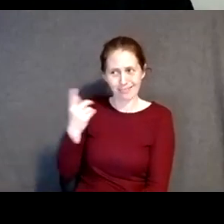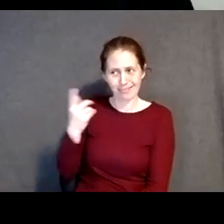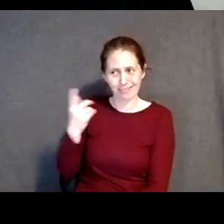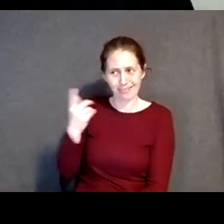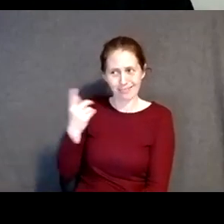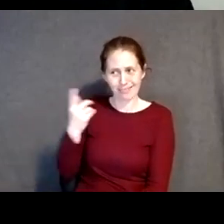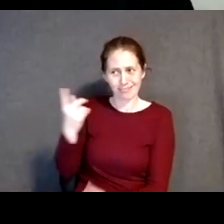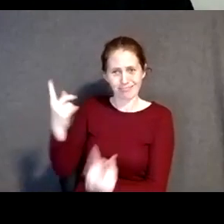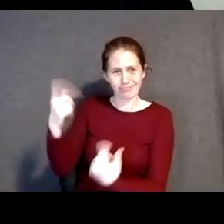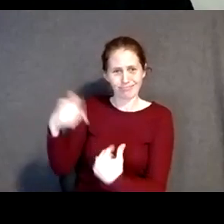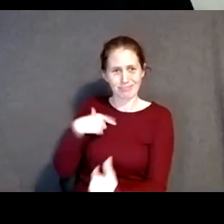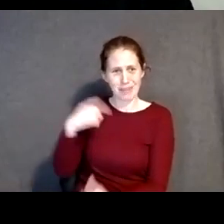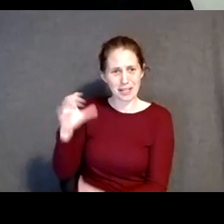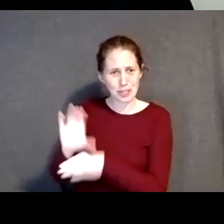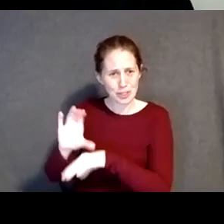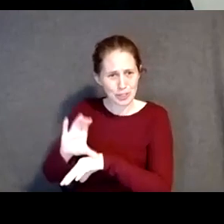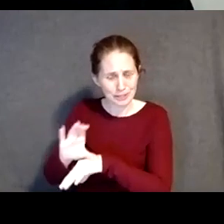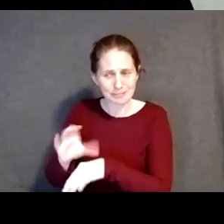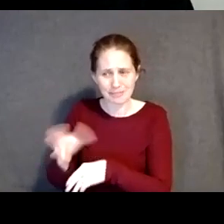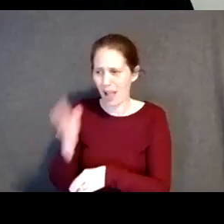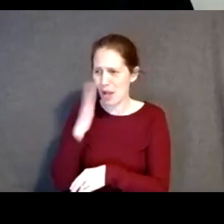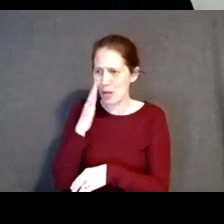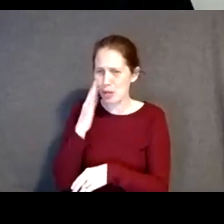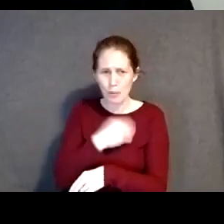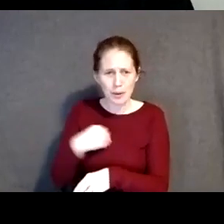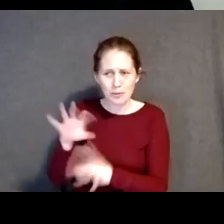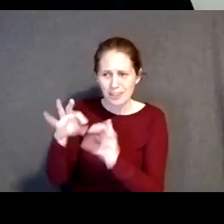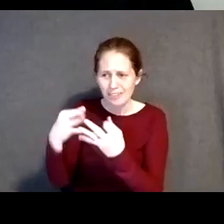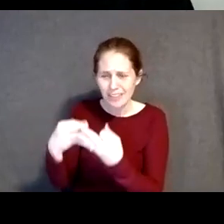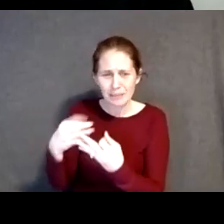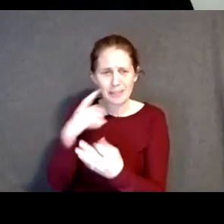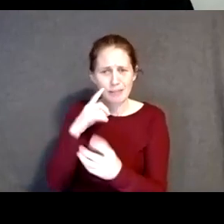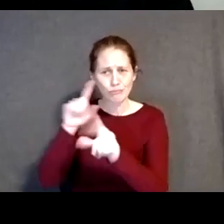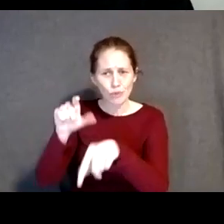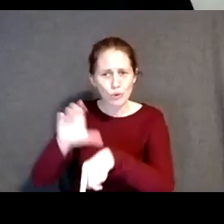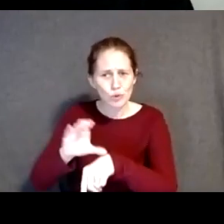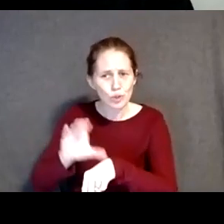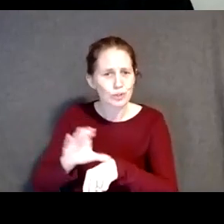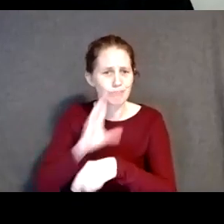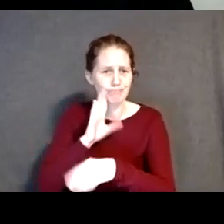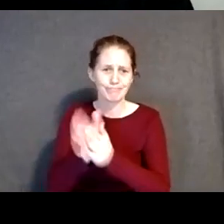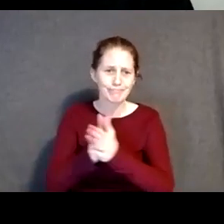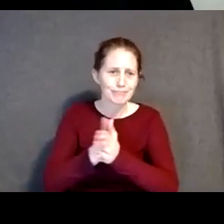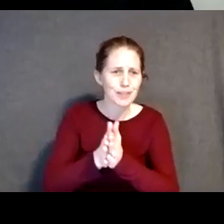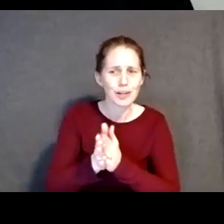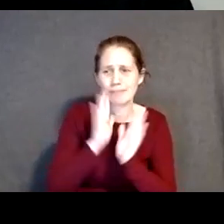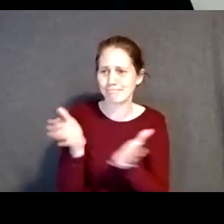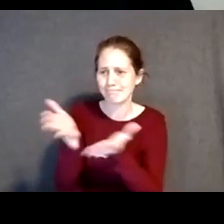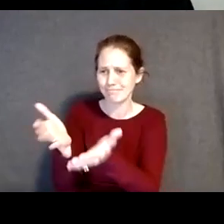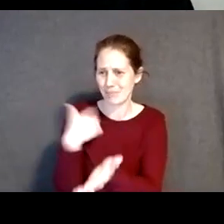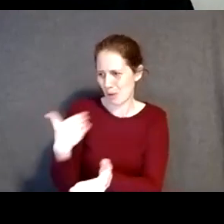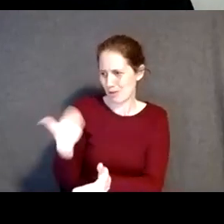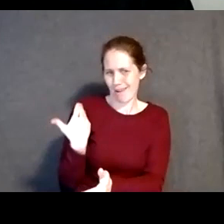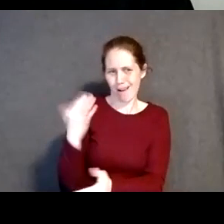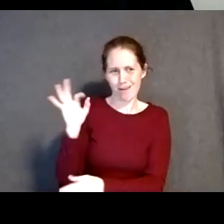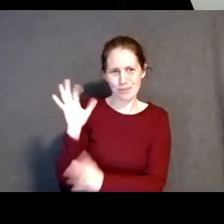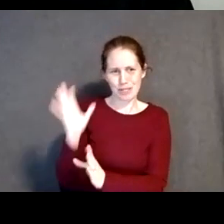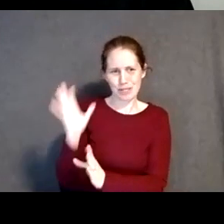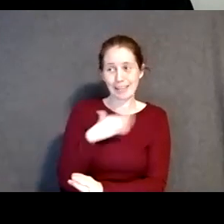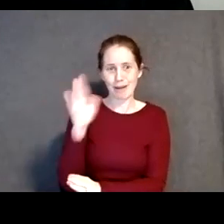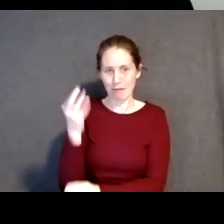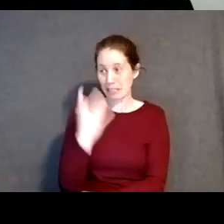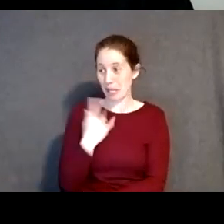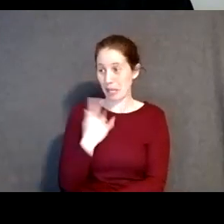know members of his family. He would come to my church and encourage me as a young preacher. He would never tell me he was coming. He'd just show up.